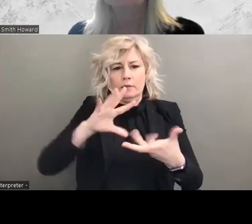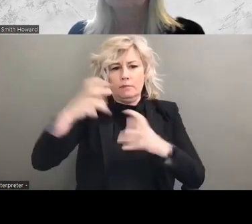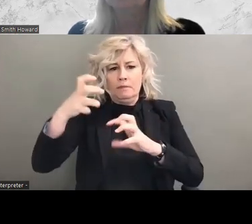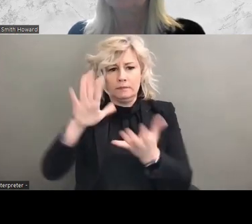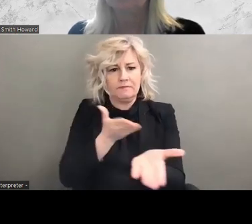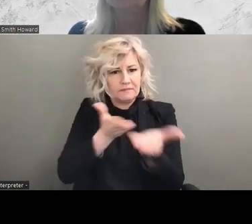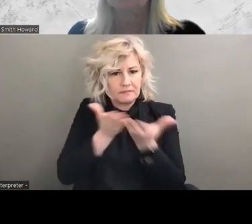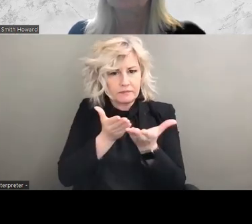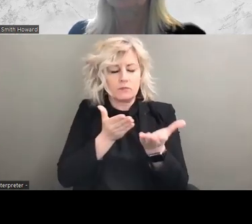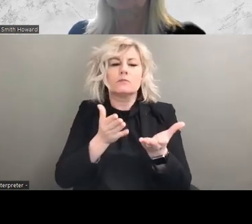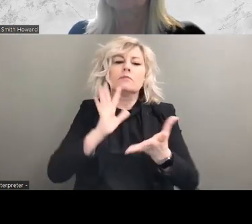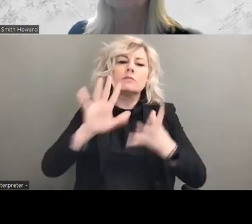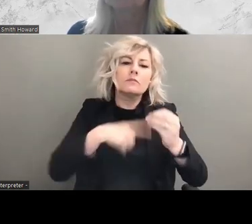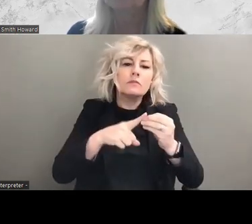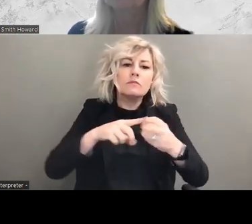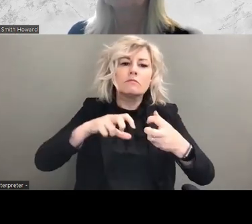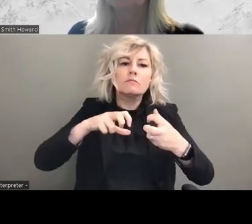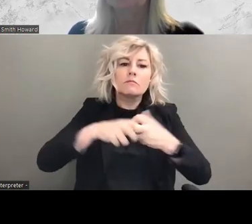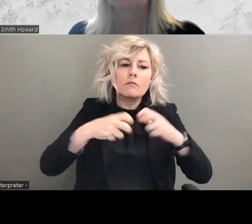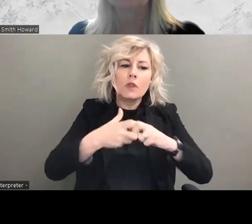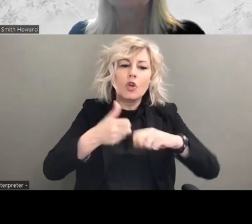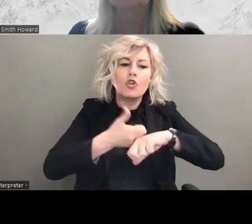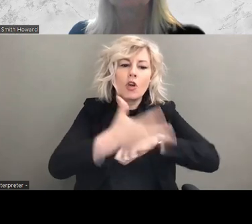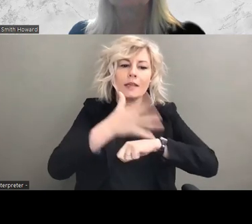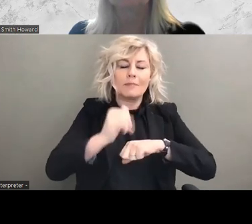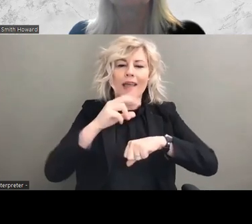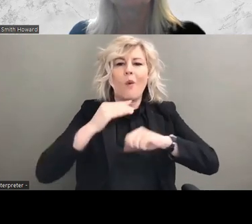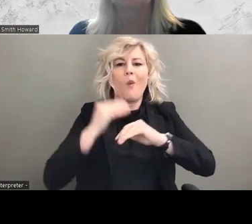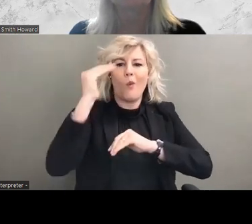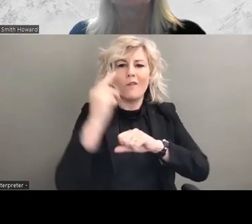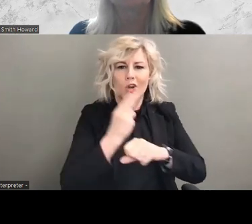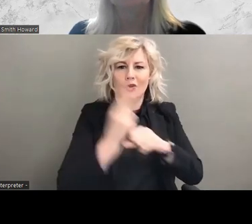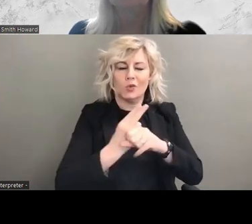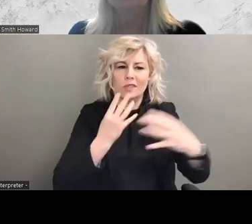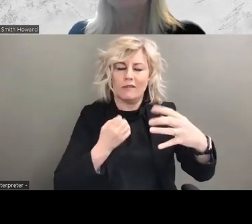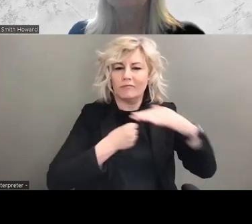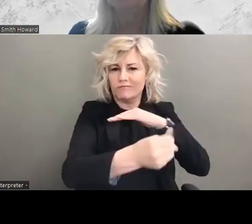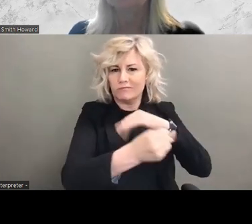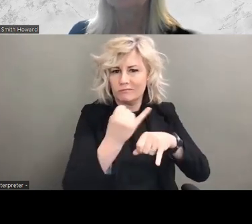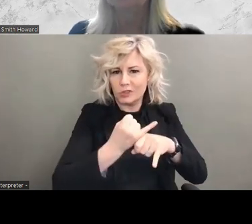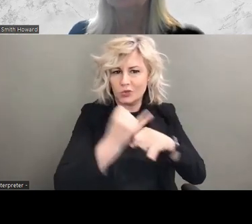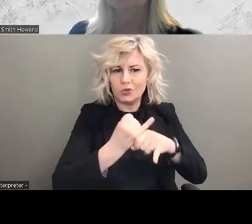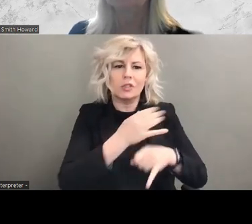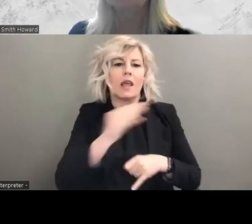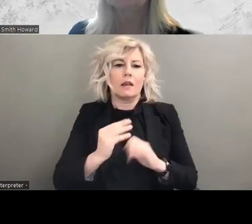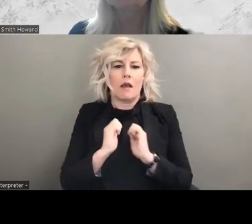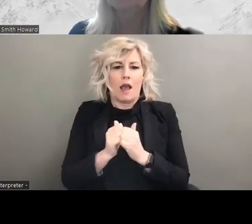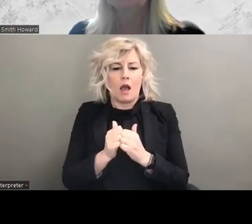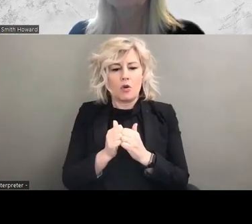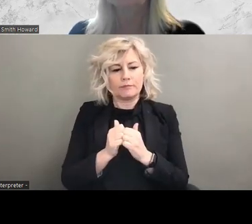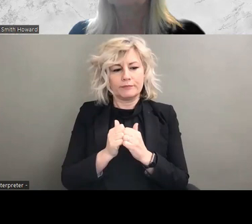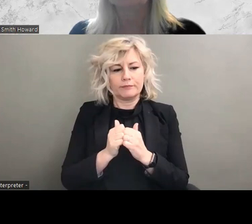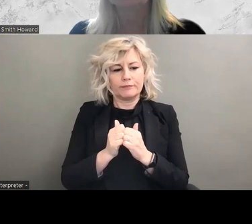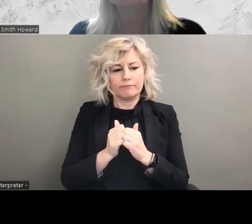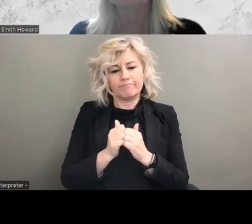talking about the problems caused by overuse of institutionalization and how to